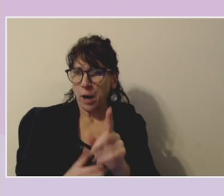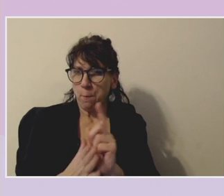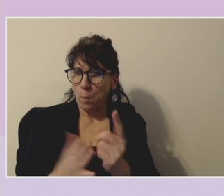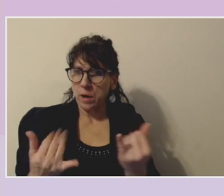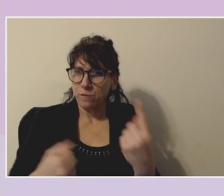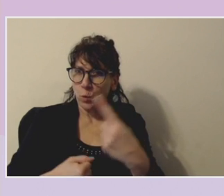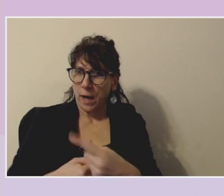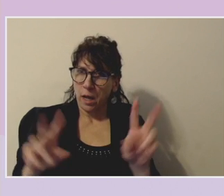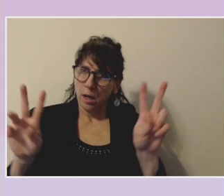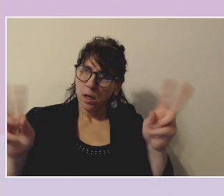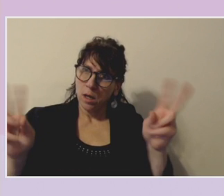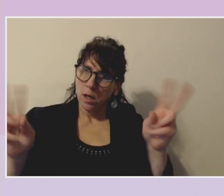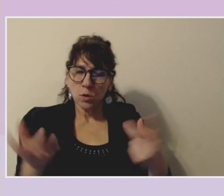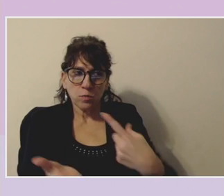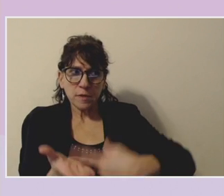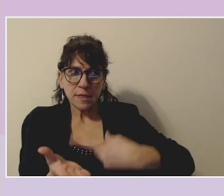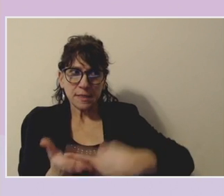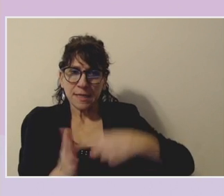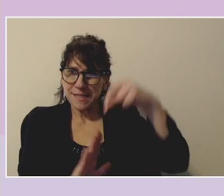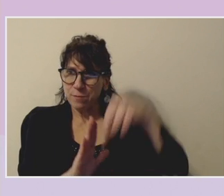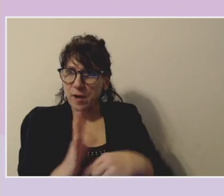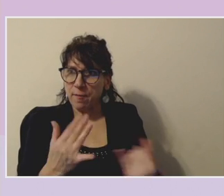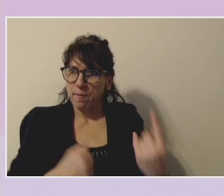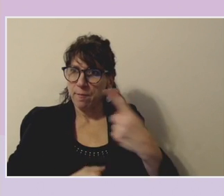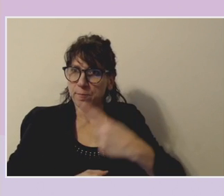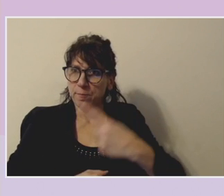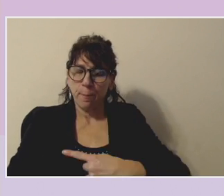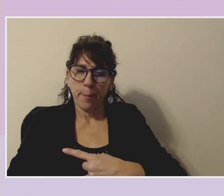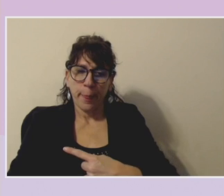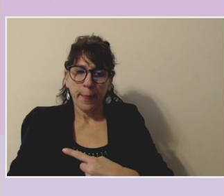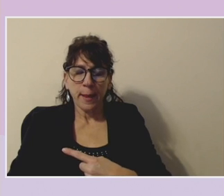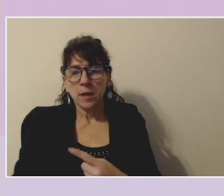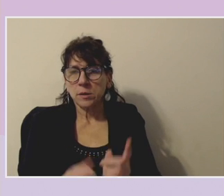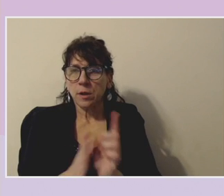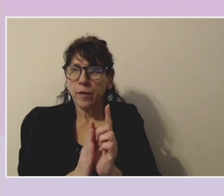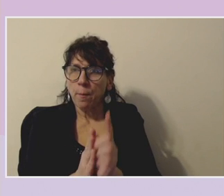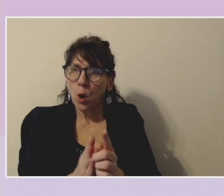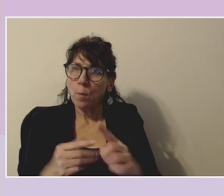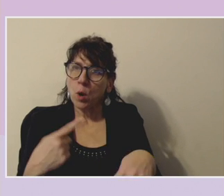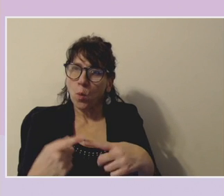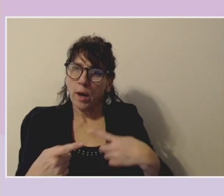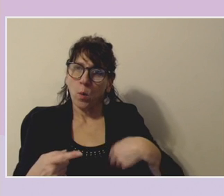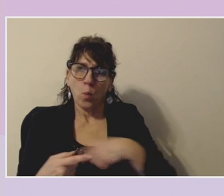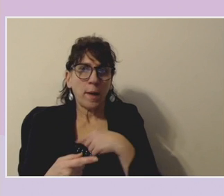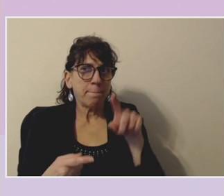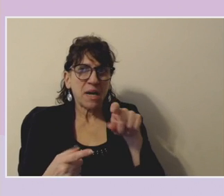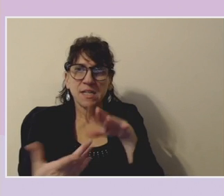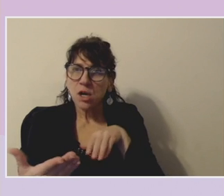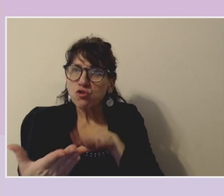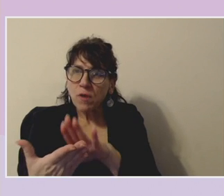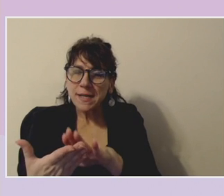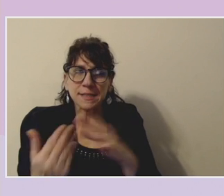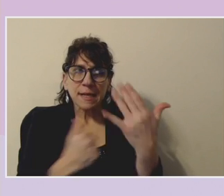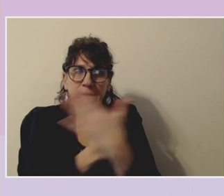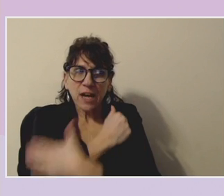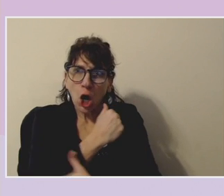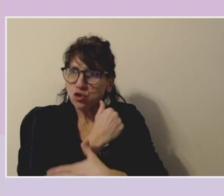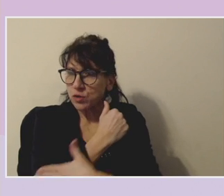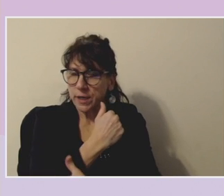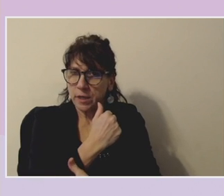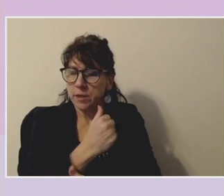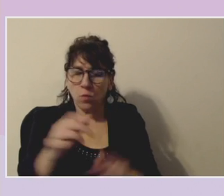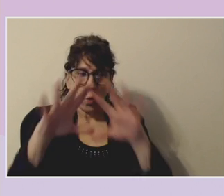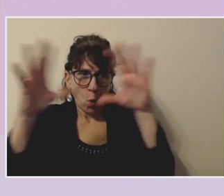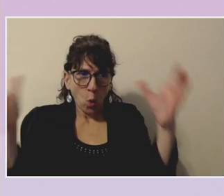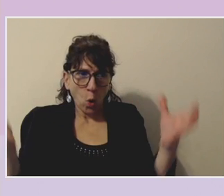have discussed at great length today, is a moment in which we have to address as a nation our mental